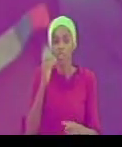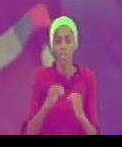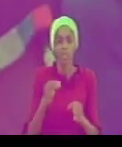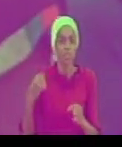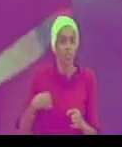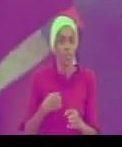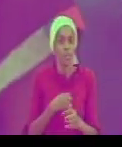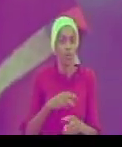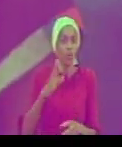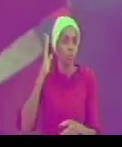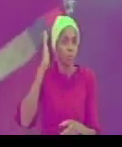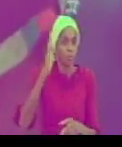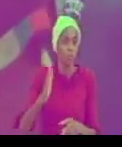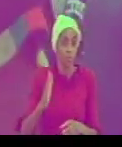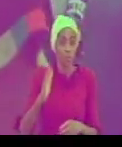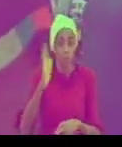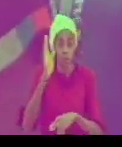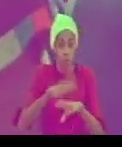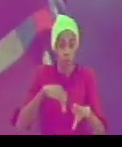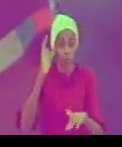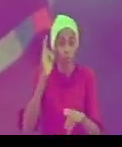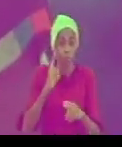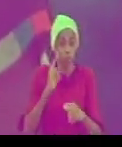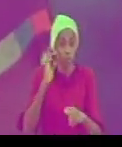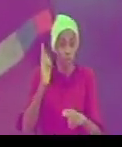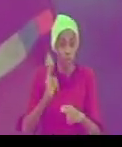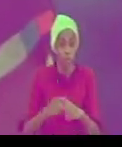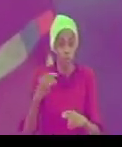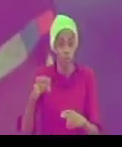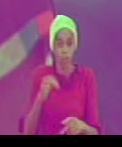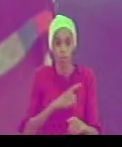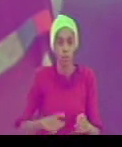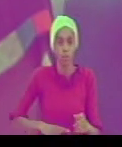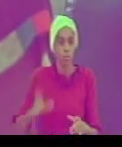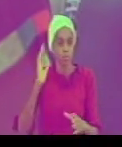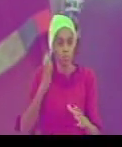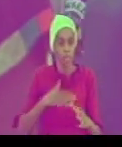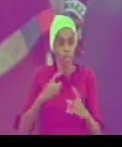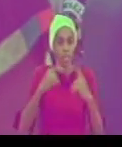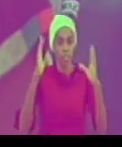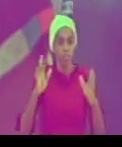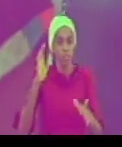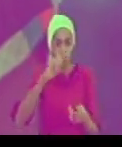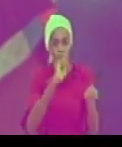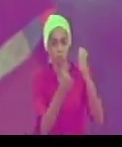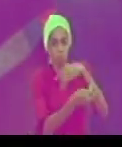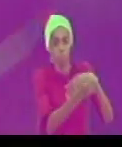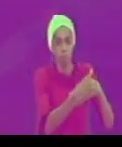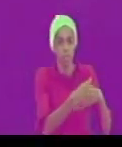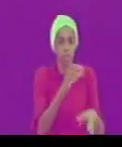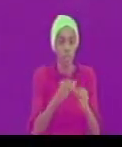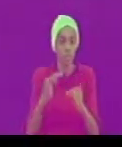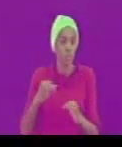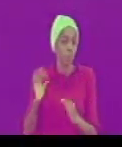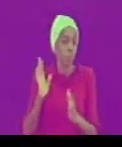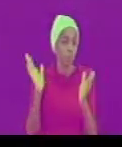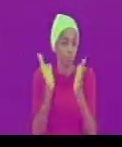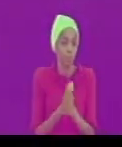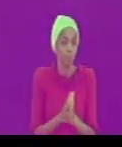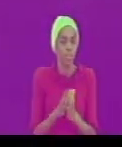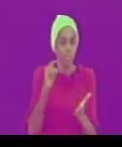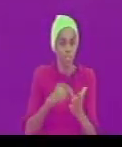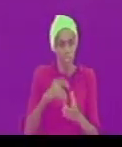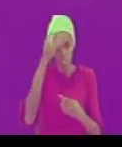this thing will not tumble. And thank God that you are calling upon the name of the Lord. Now we want to pray for peace. Peace and progress,